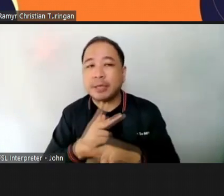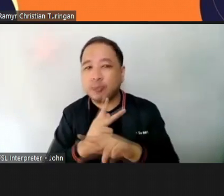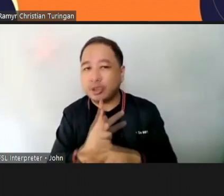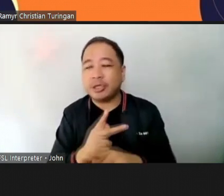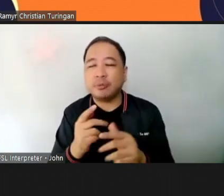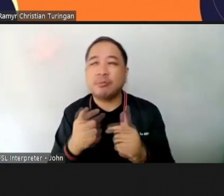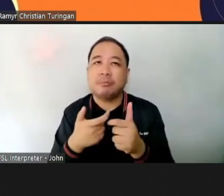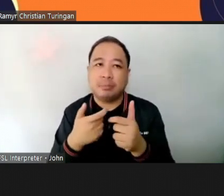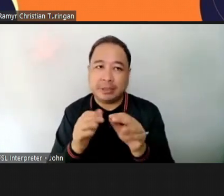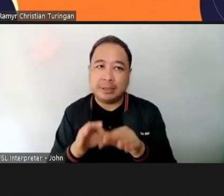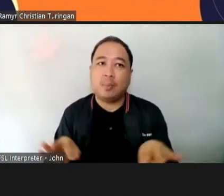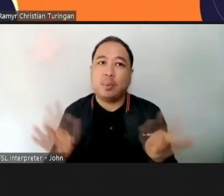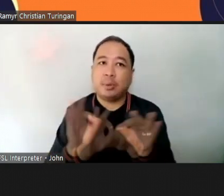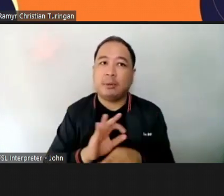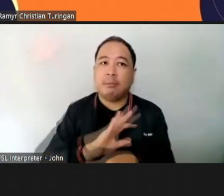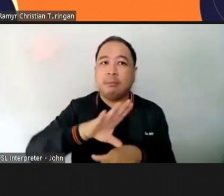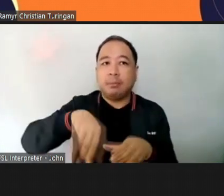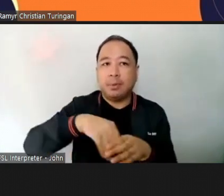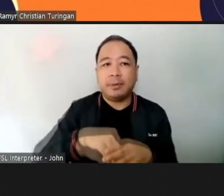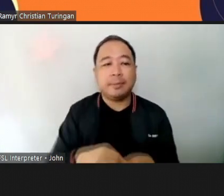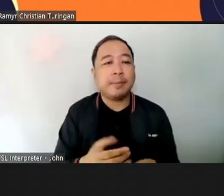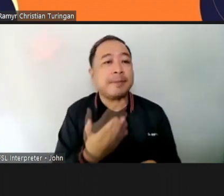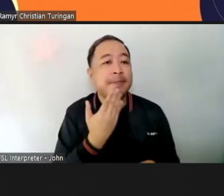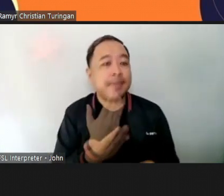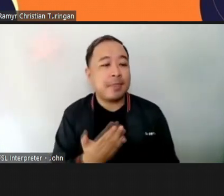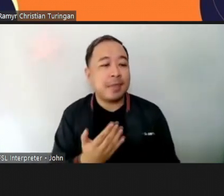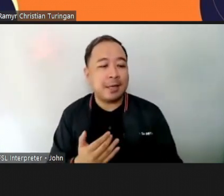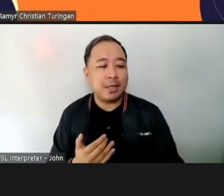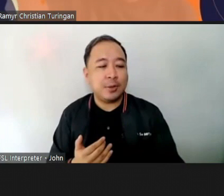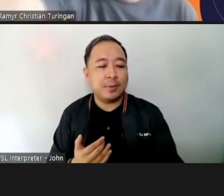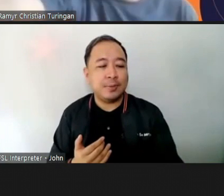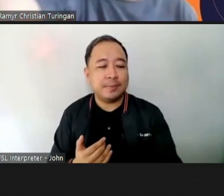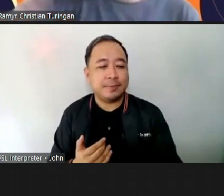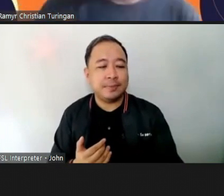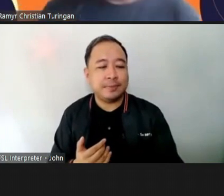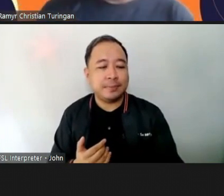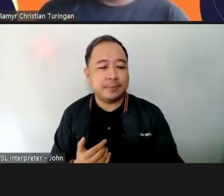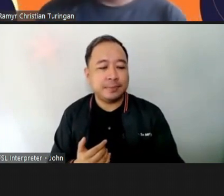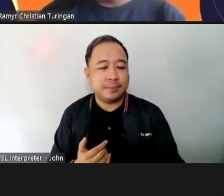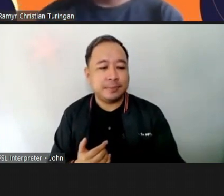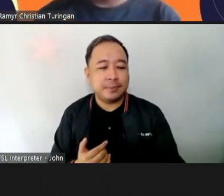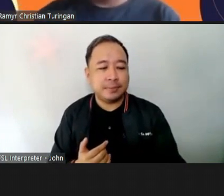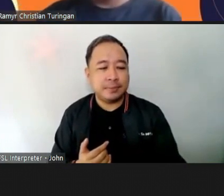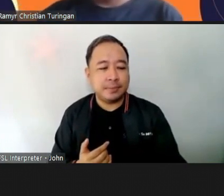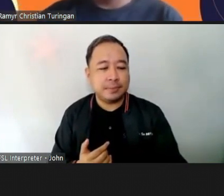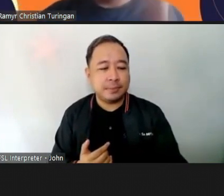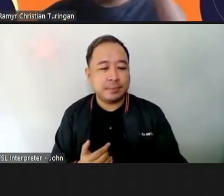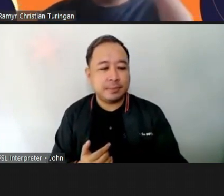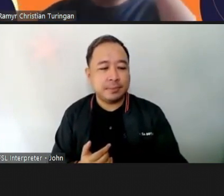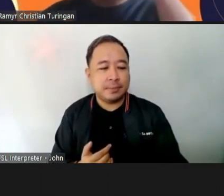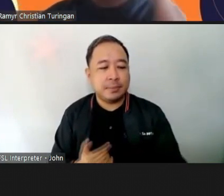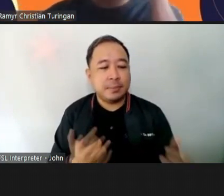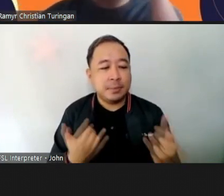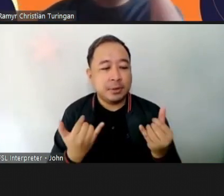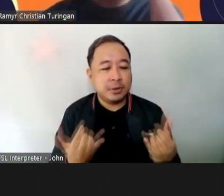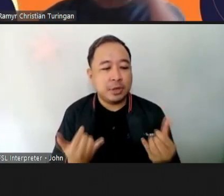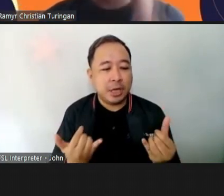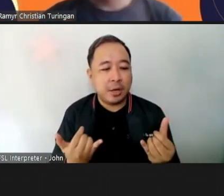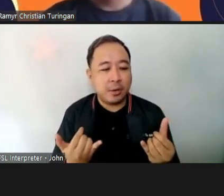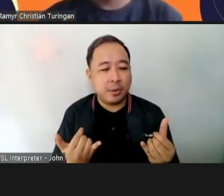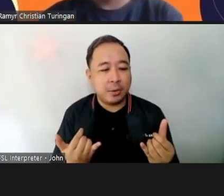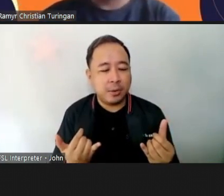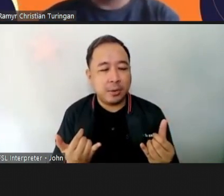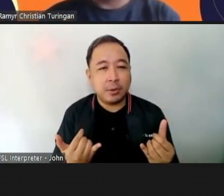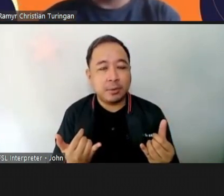aspeto. So thank you so much for that, Angela. Thank you. Now, moving on to our third question, may I